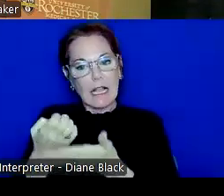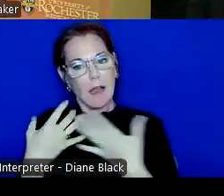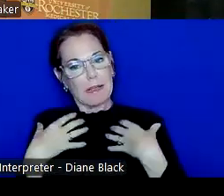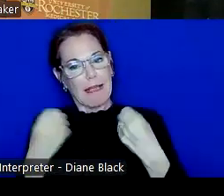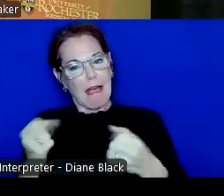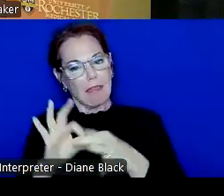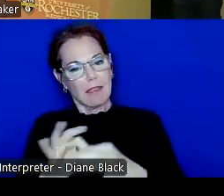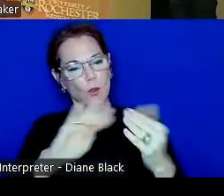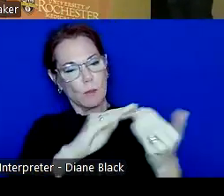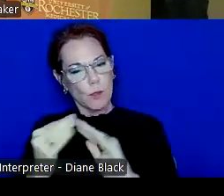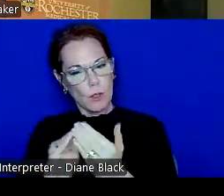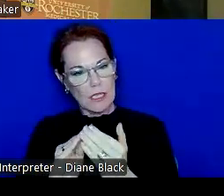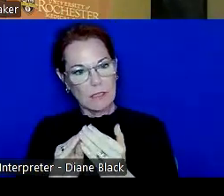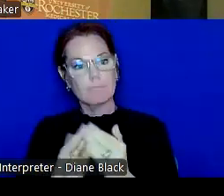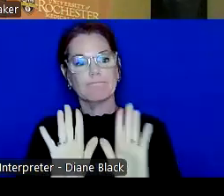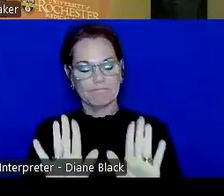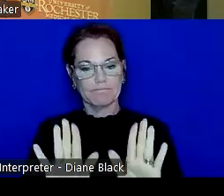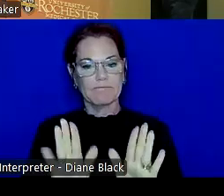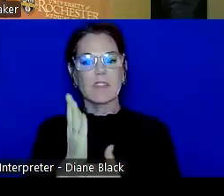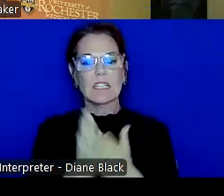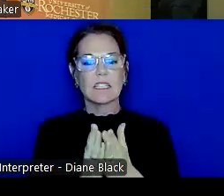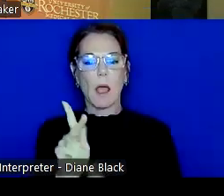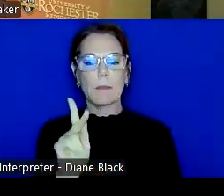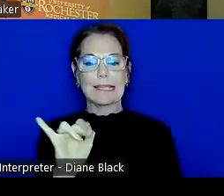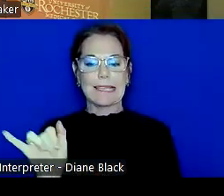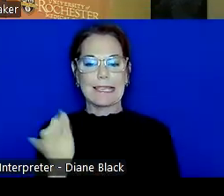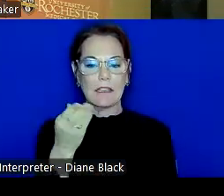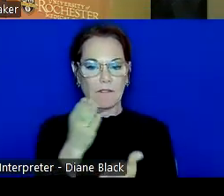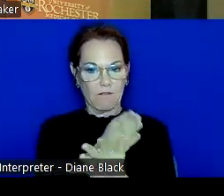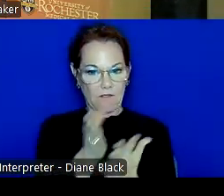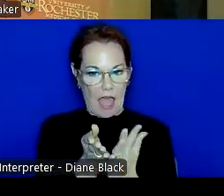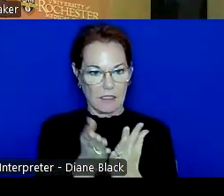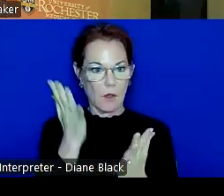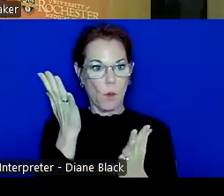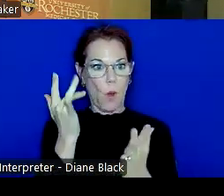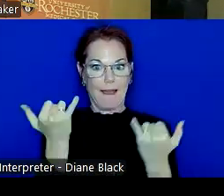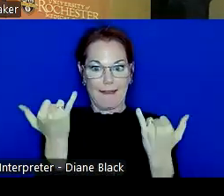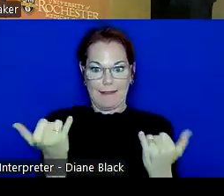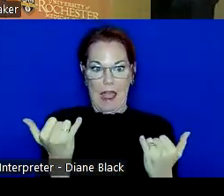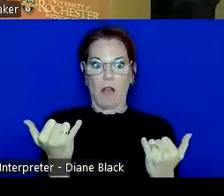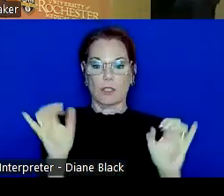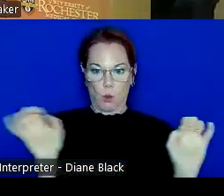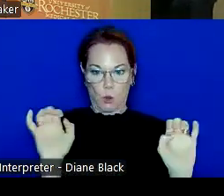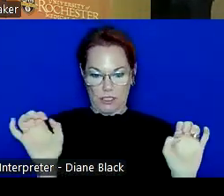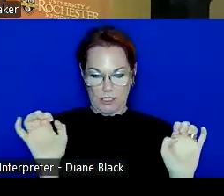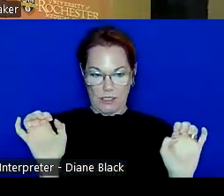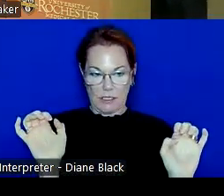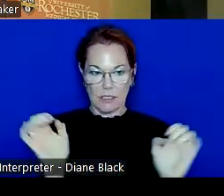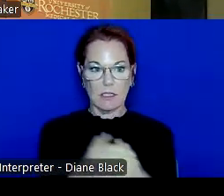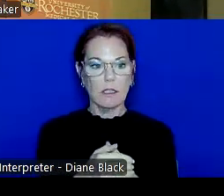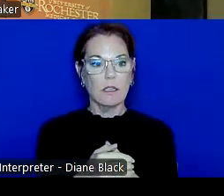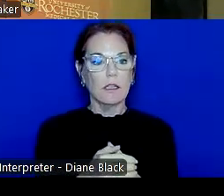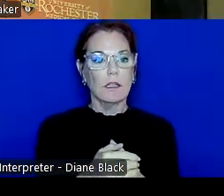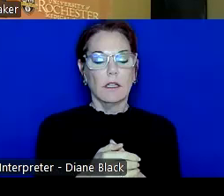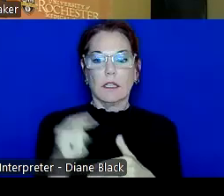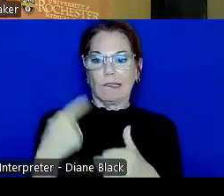just a few key facts really fast about why this is a crisis currently before we take a look at what's going on. When it comes to cost